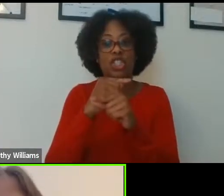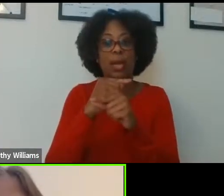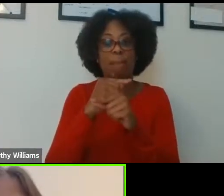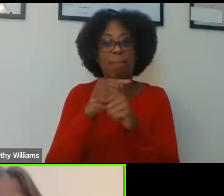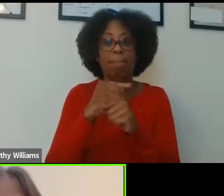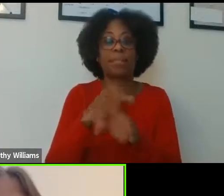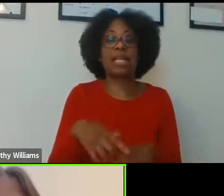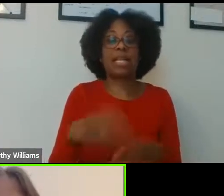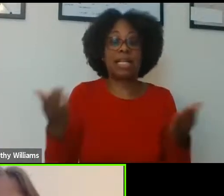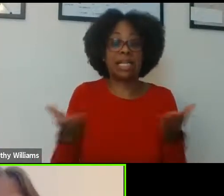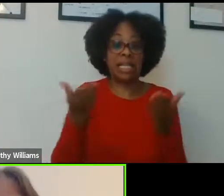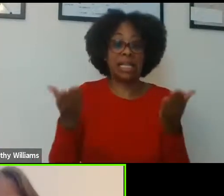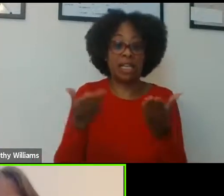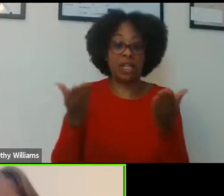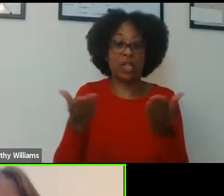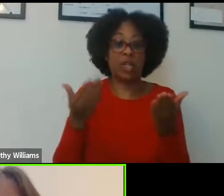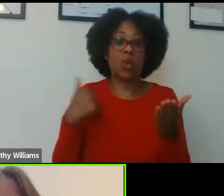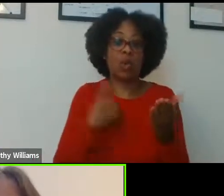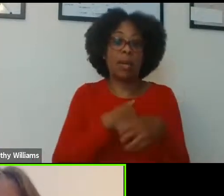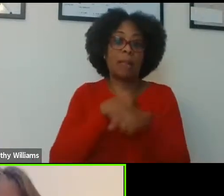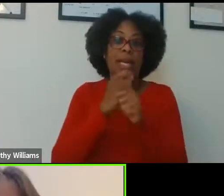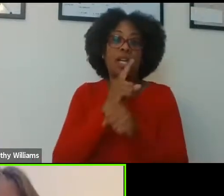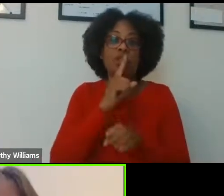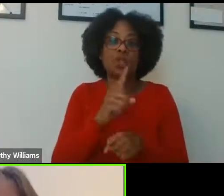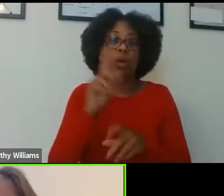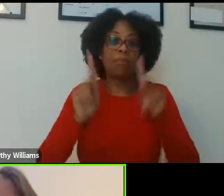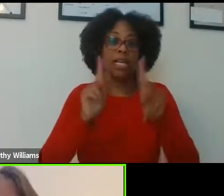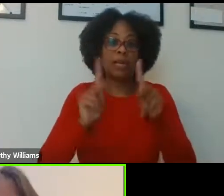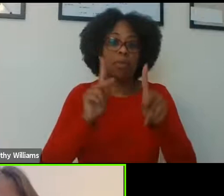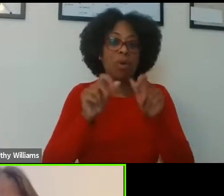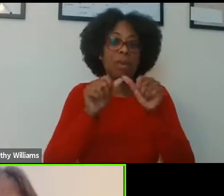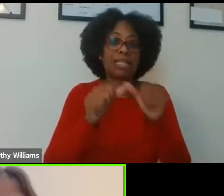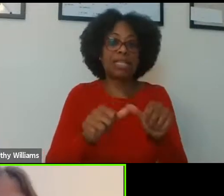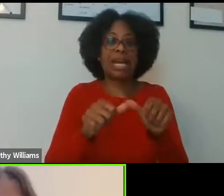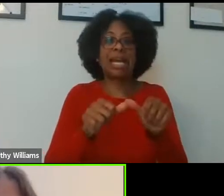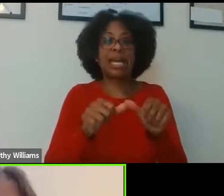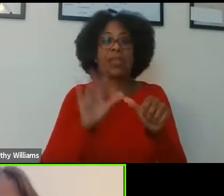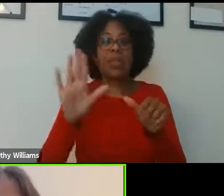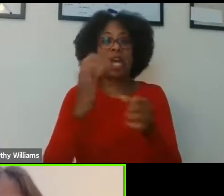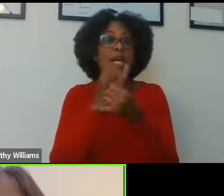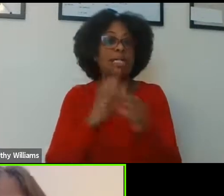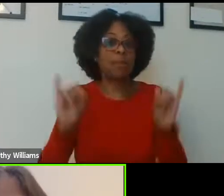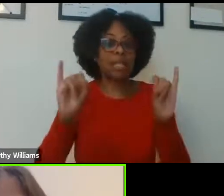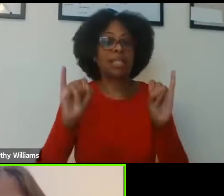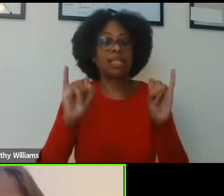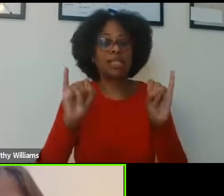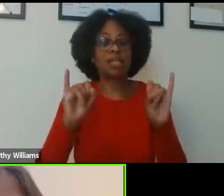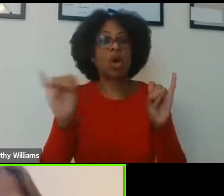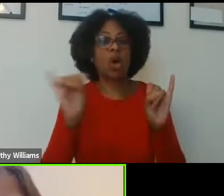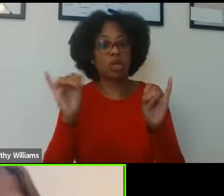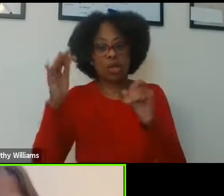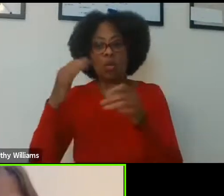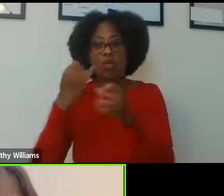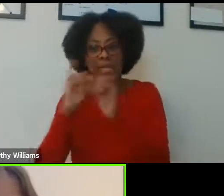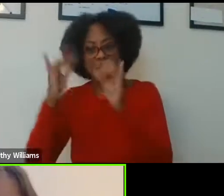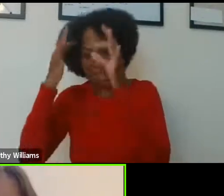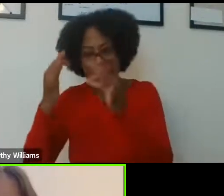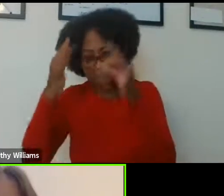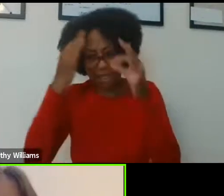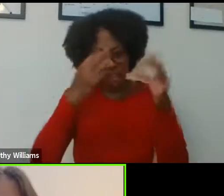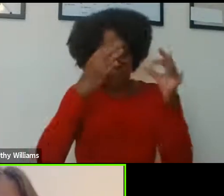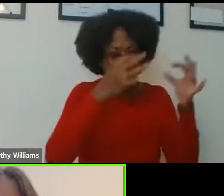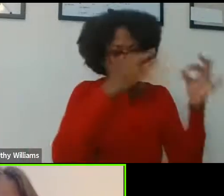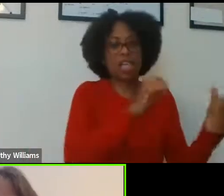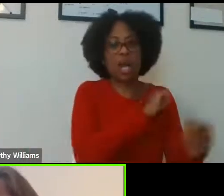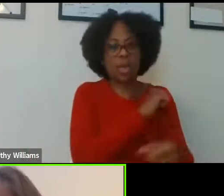all about making sure that people maintain their independence, including their independent decision-making